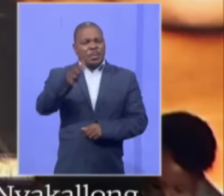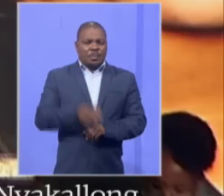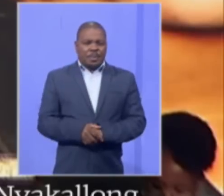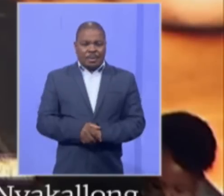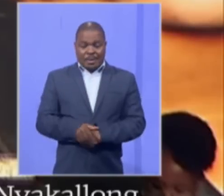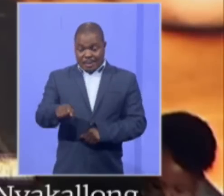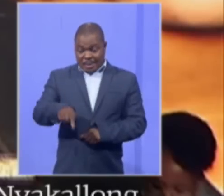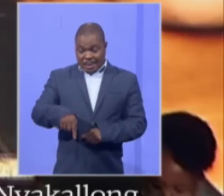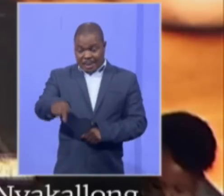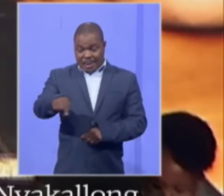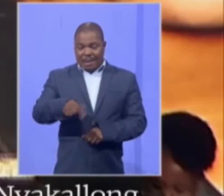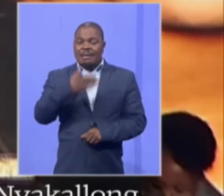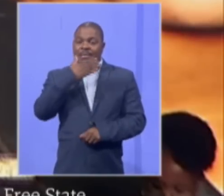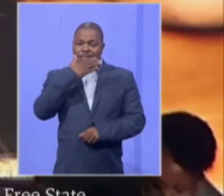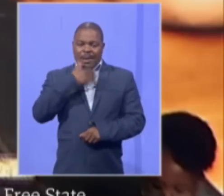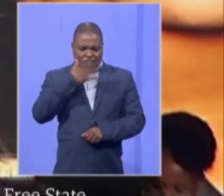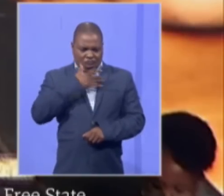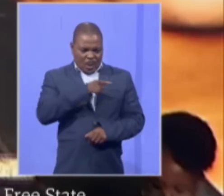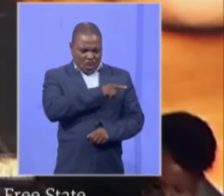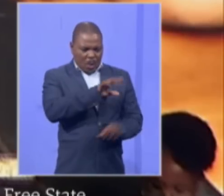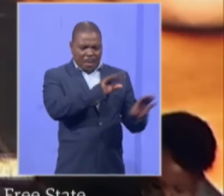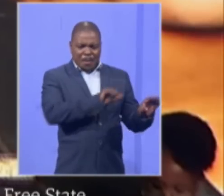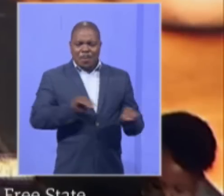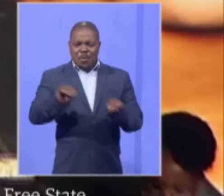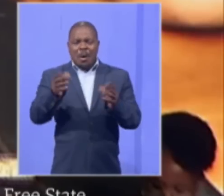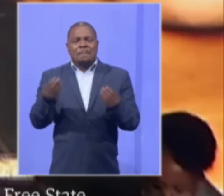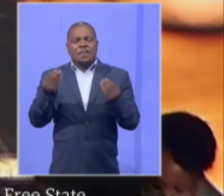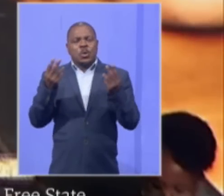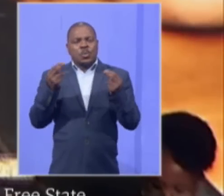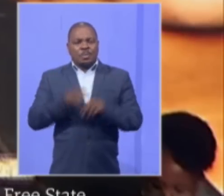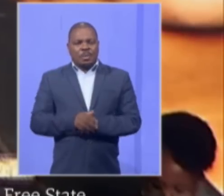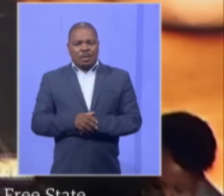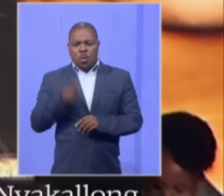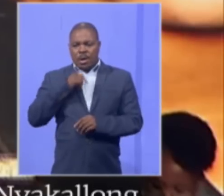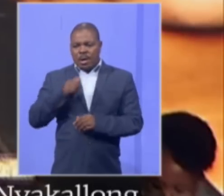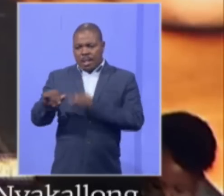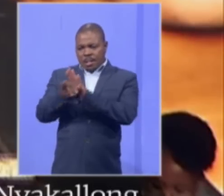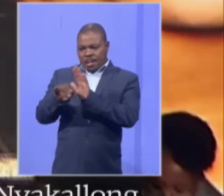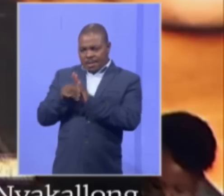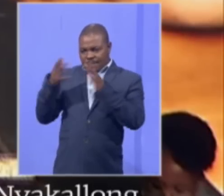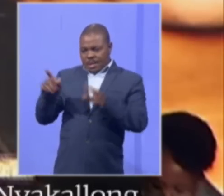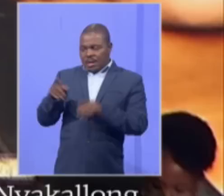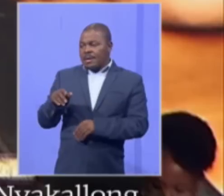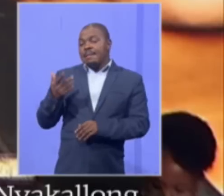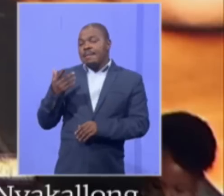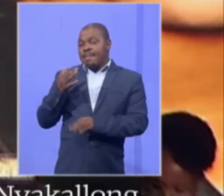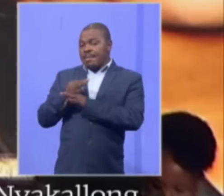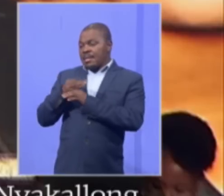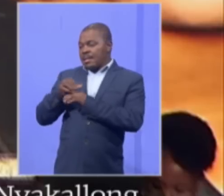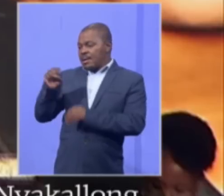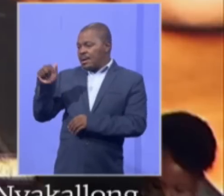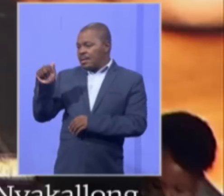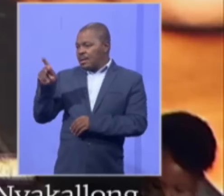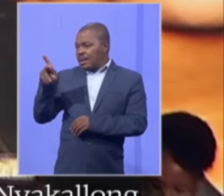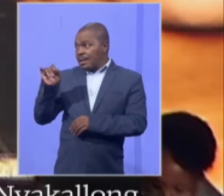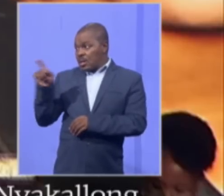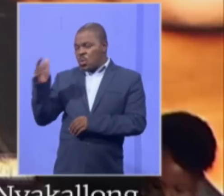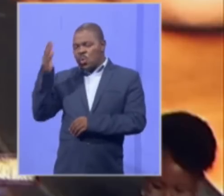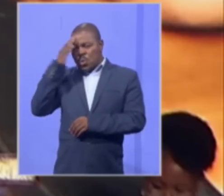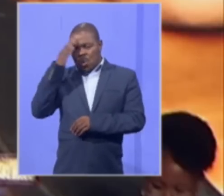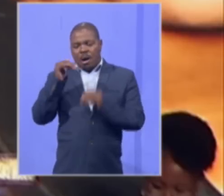batho ba Nyakallong ba dutse ka hara matlo a bona. Di-site tse re di identifyile moo o tlo thola o tswa Ntate Saki ke matlo a ka bang 8 e re tlo